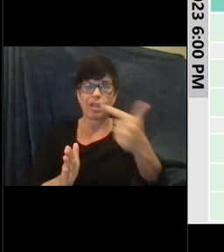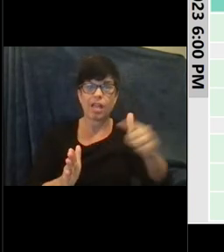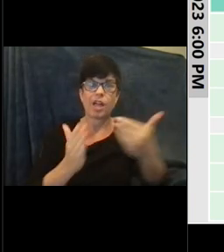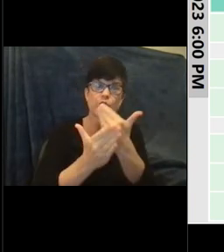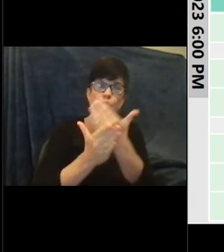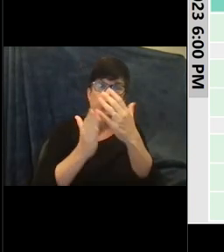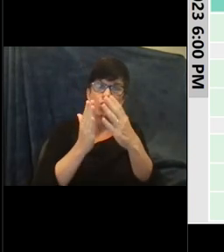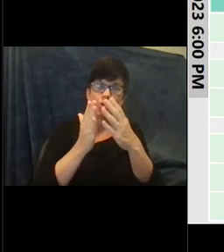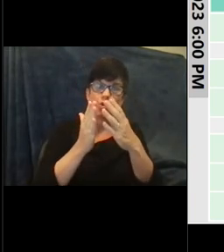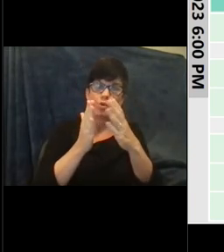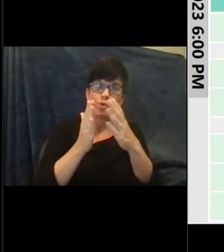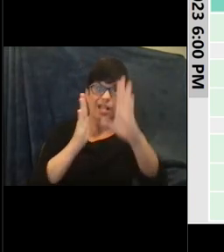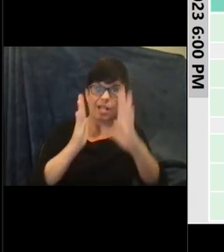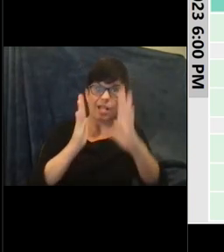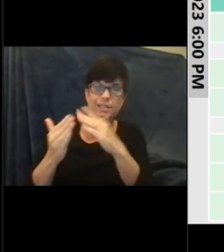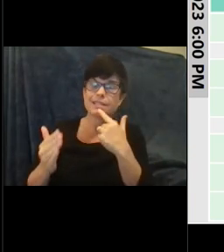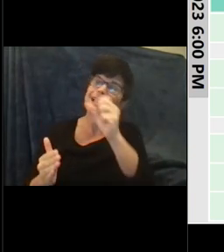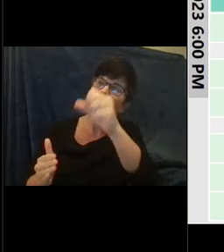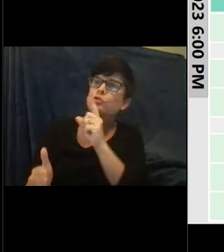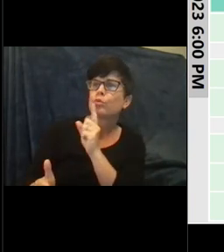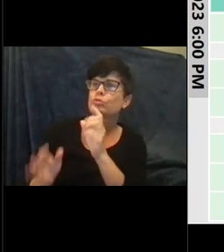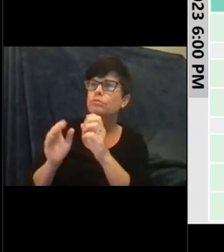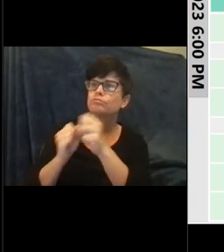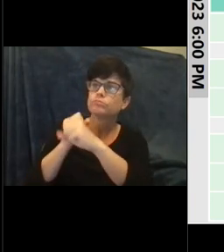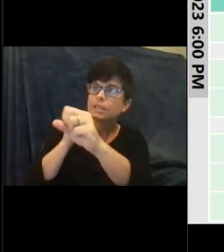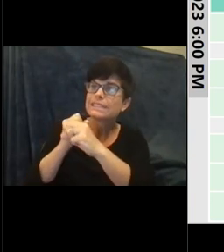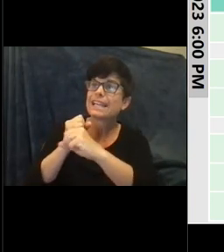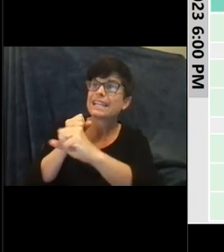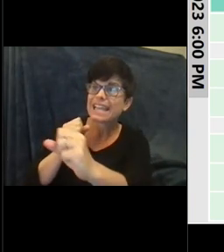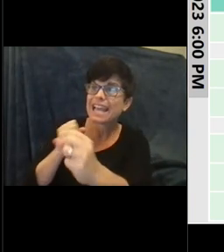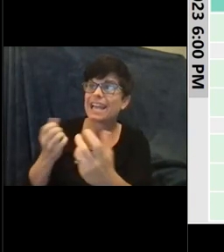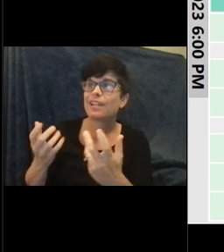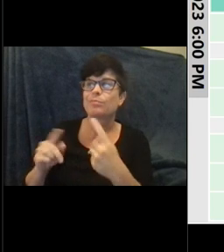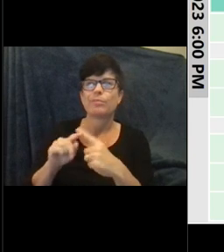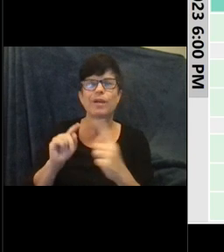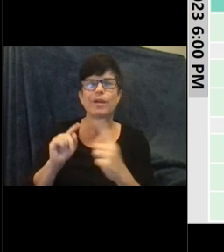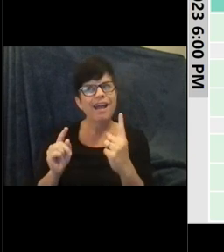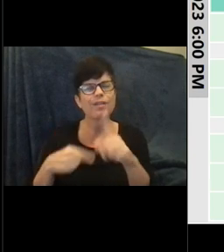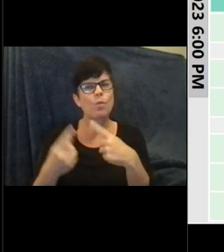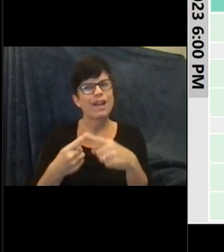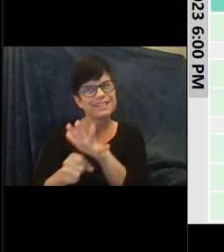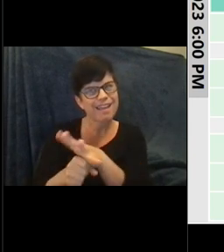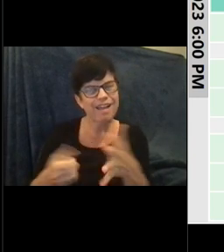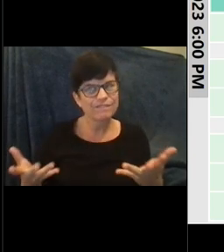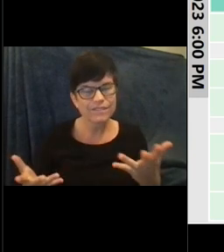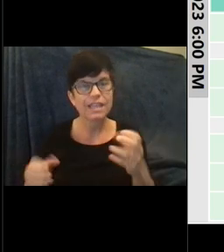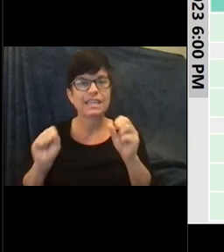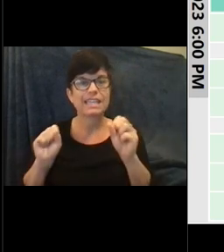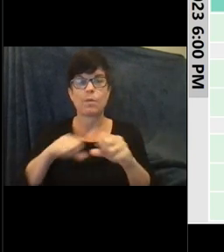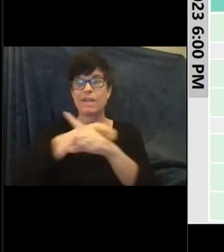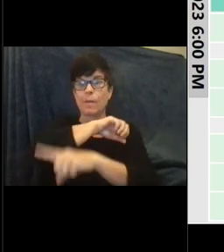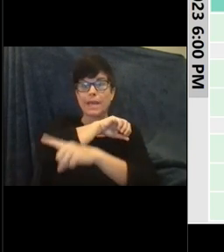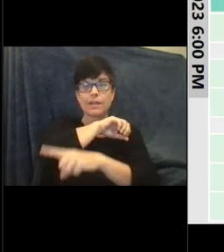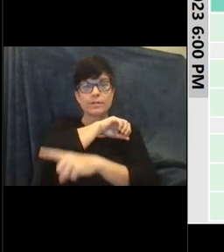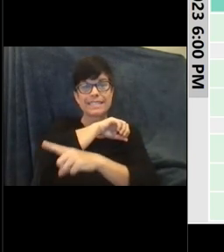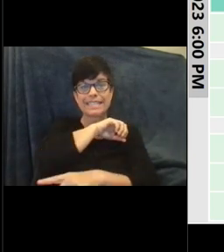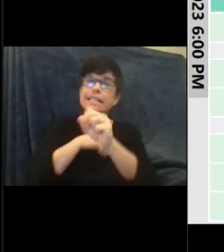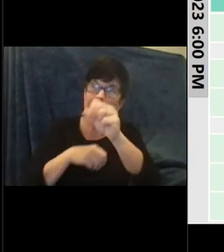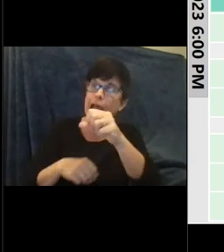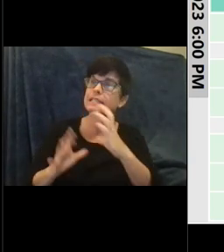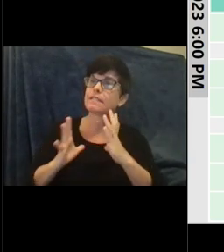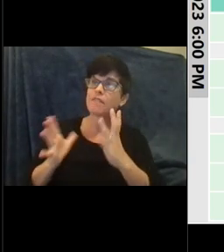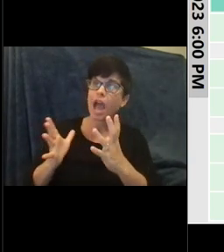give you another extension. When is enough is enough? And when can we have a penalty or some kind of, yes, you can have an